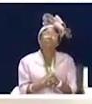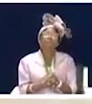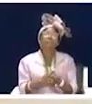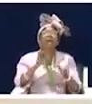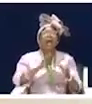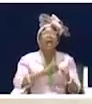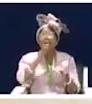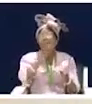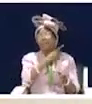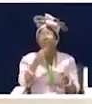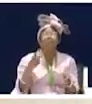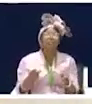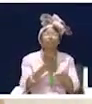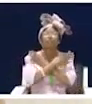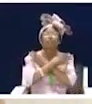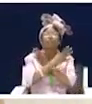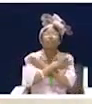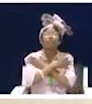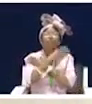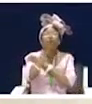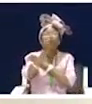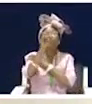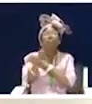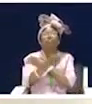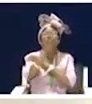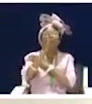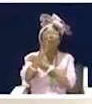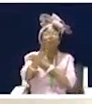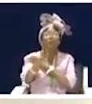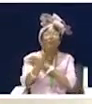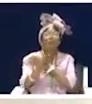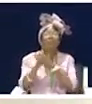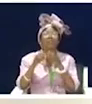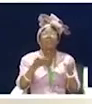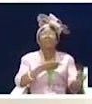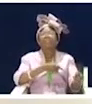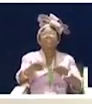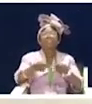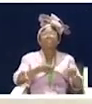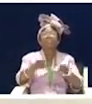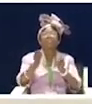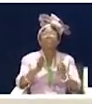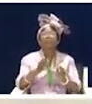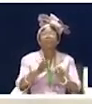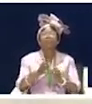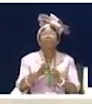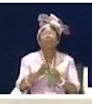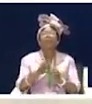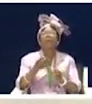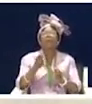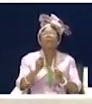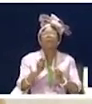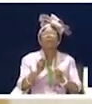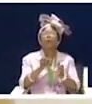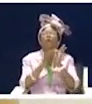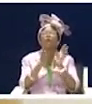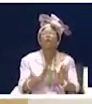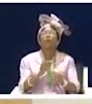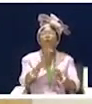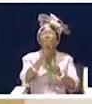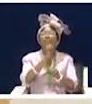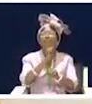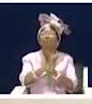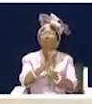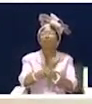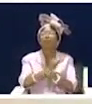I am Pastor Sunday Onjeu, Director of Entrepreneurship, Redeemer College of Technology and Management